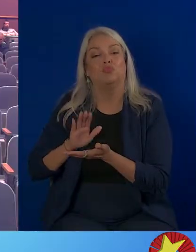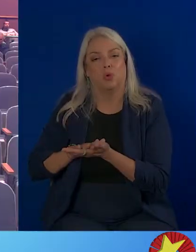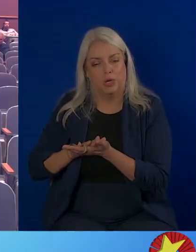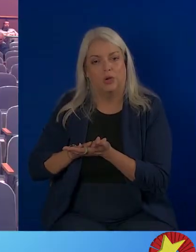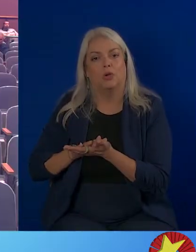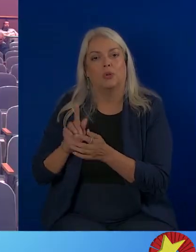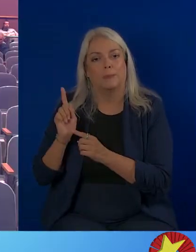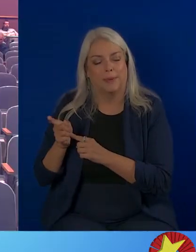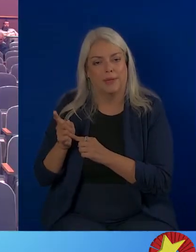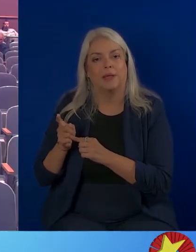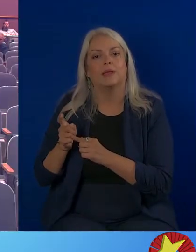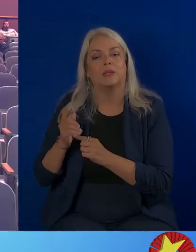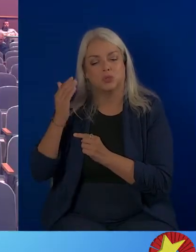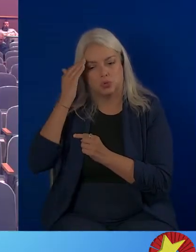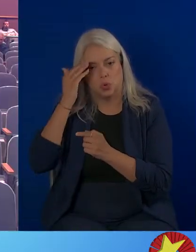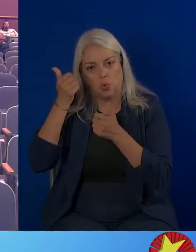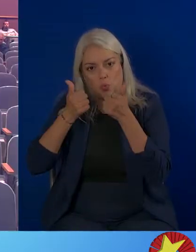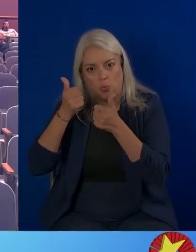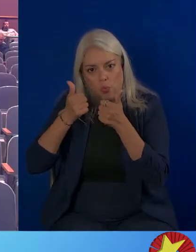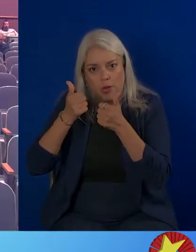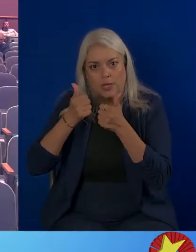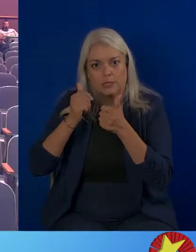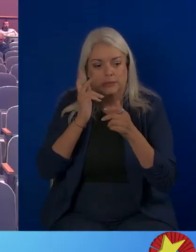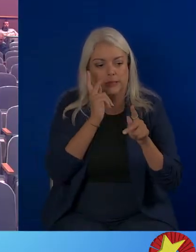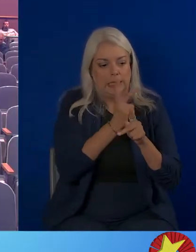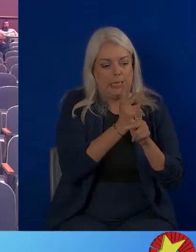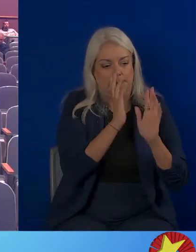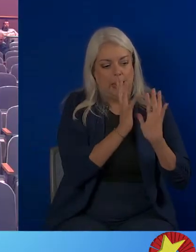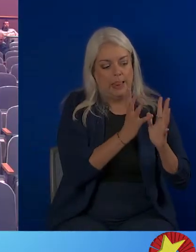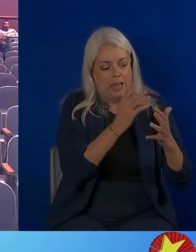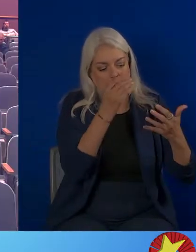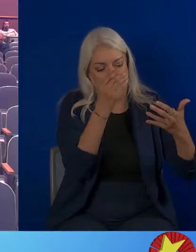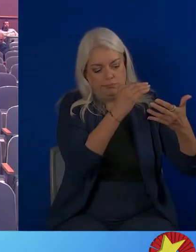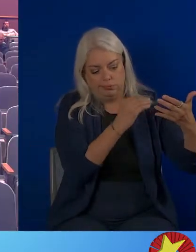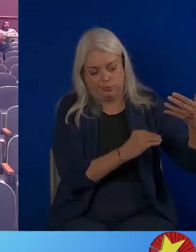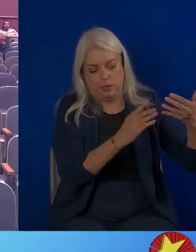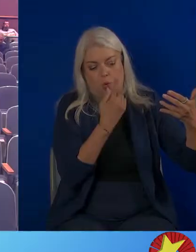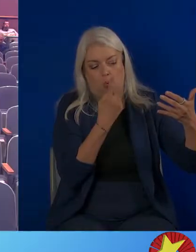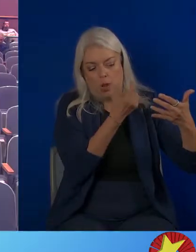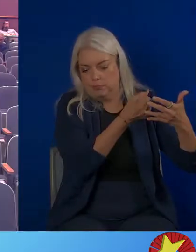being removed and pulled for individual consideration.